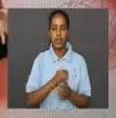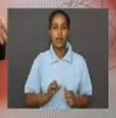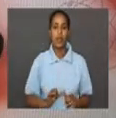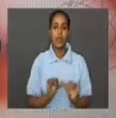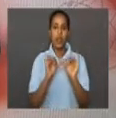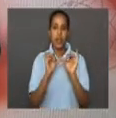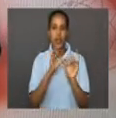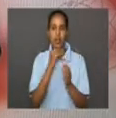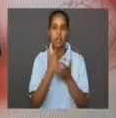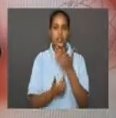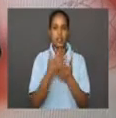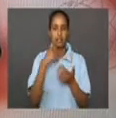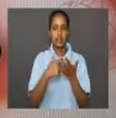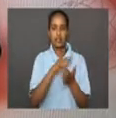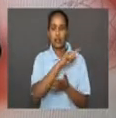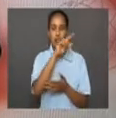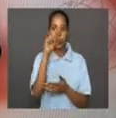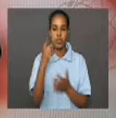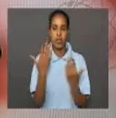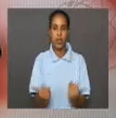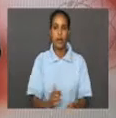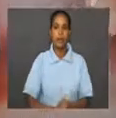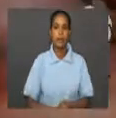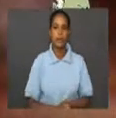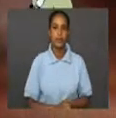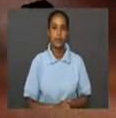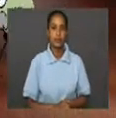go ahead and discuss this question now.